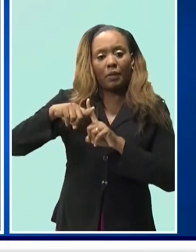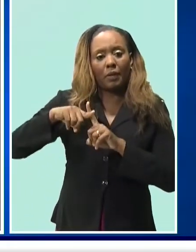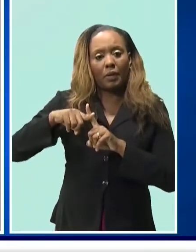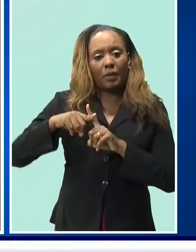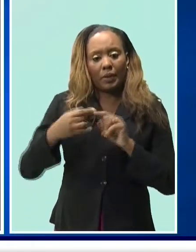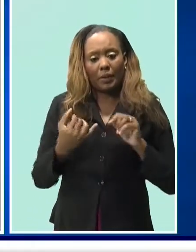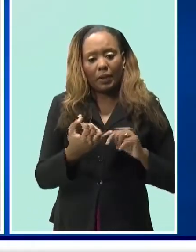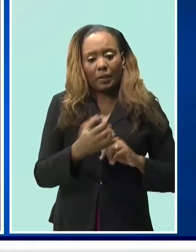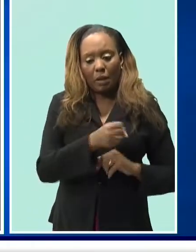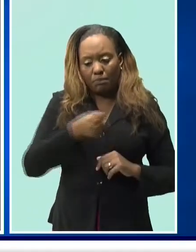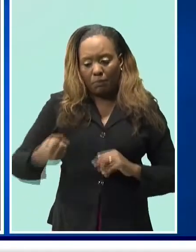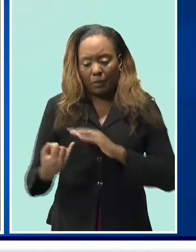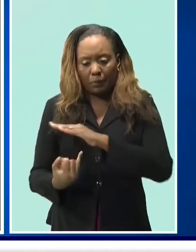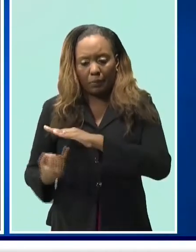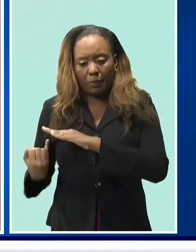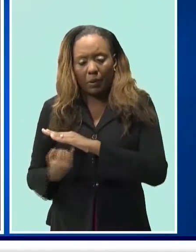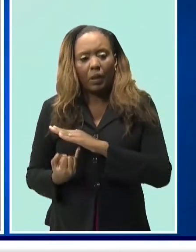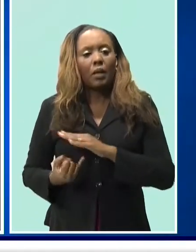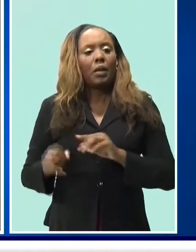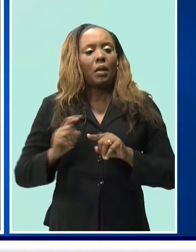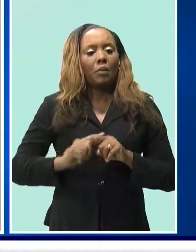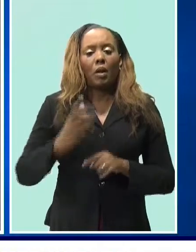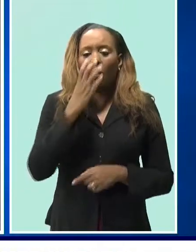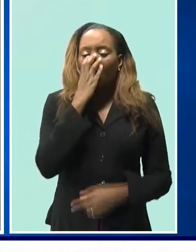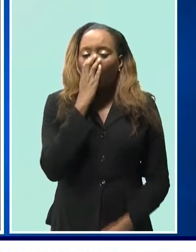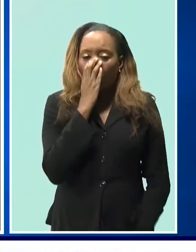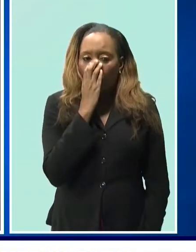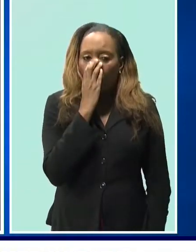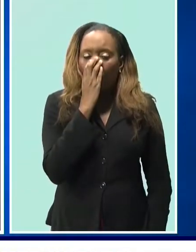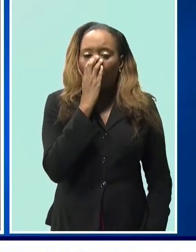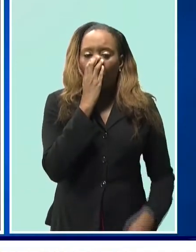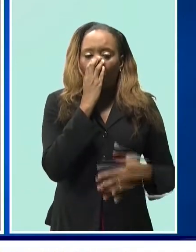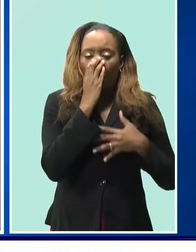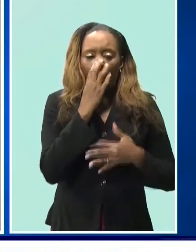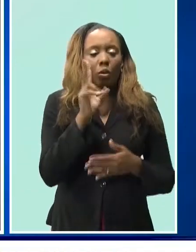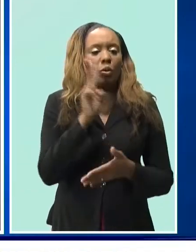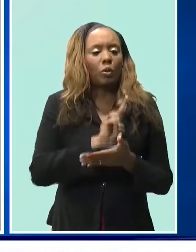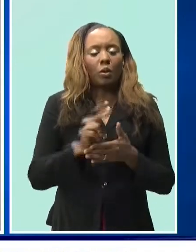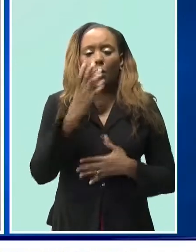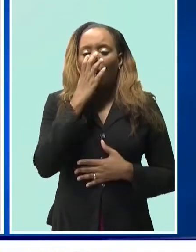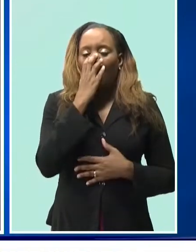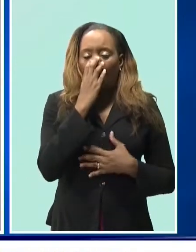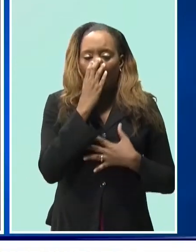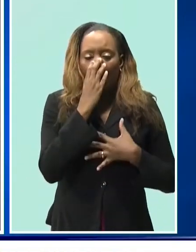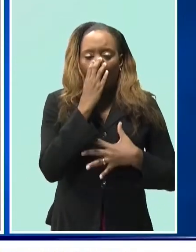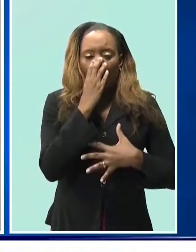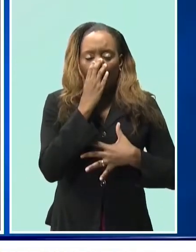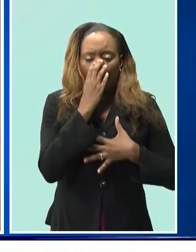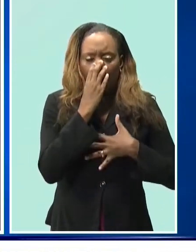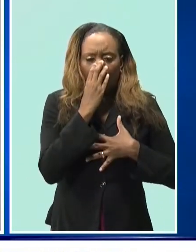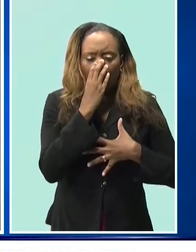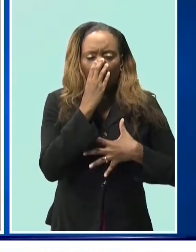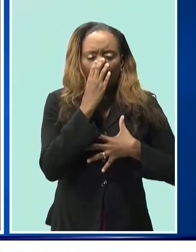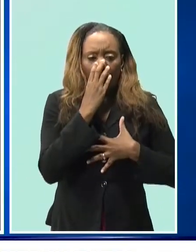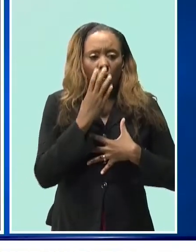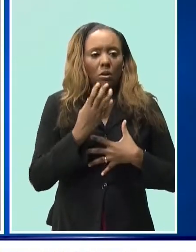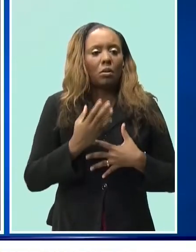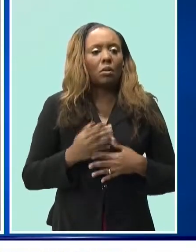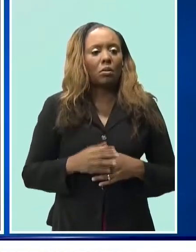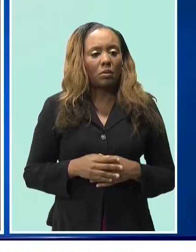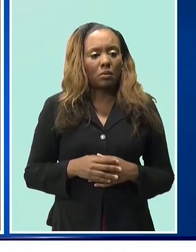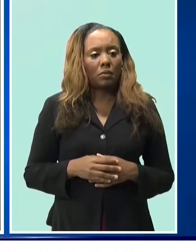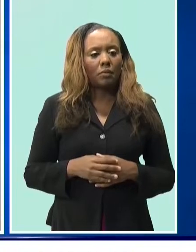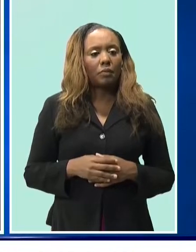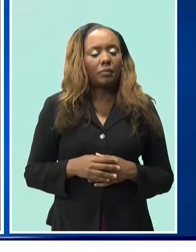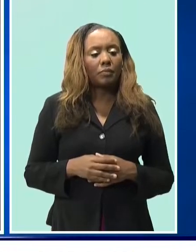being ventilated at the isolation facility at Enmore. I would also like to mention that he did have comorbidities. So we